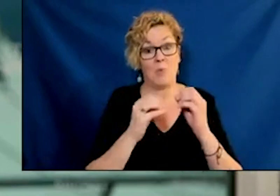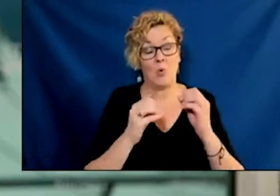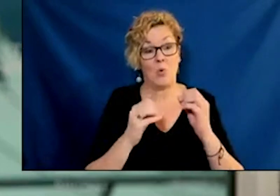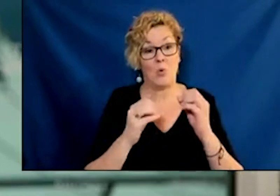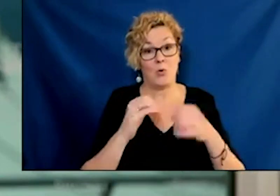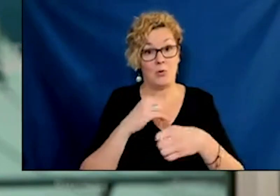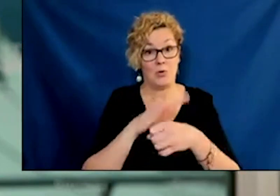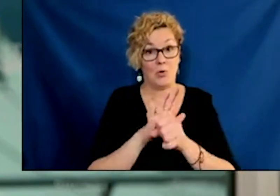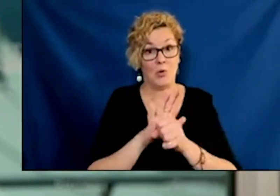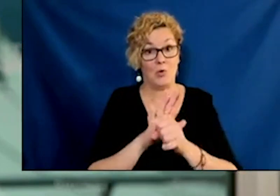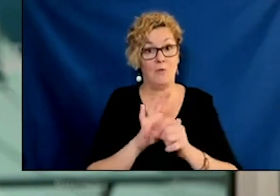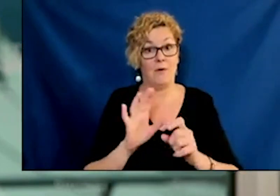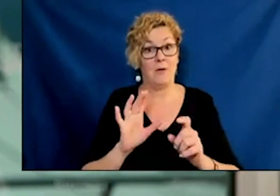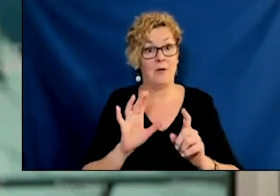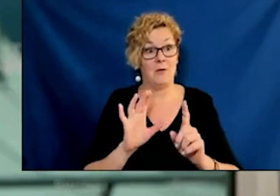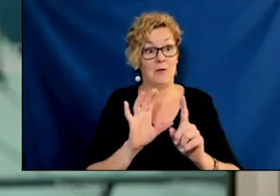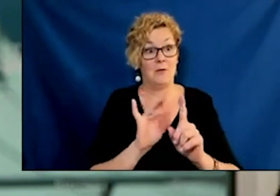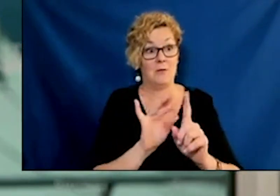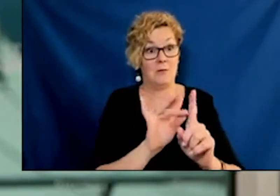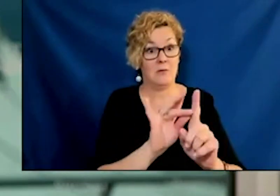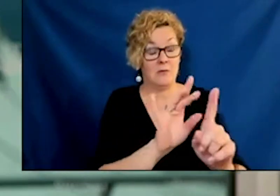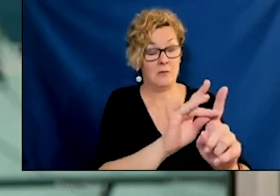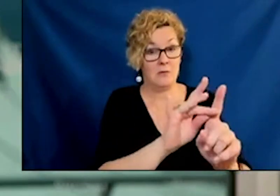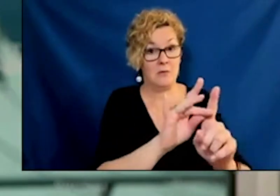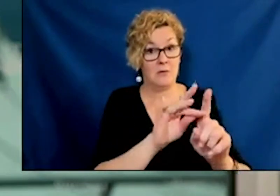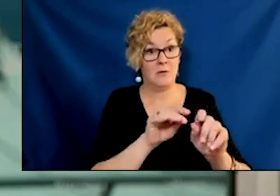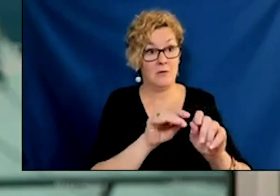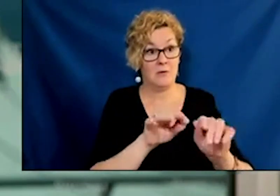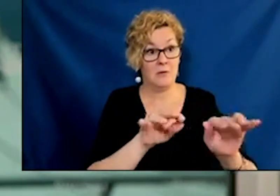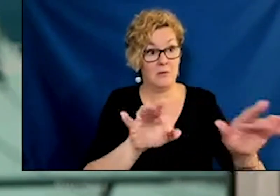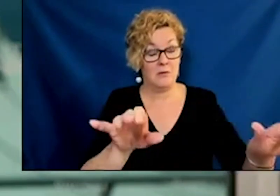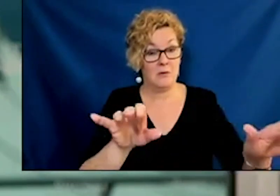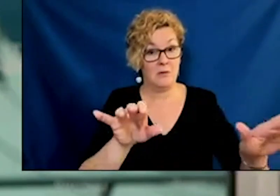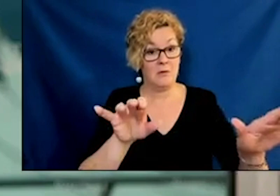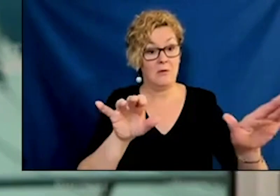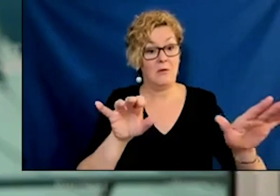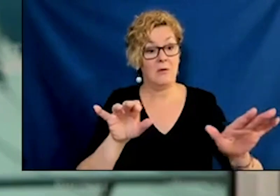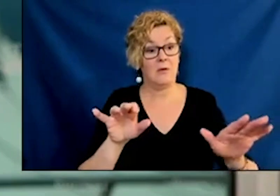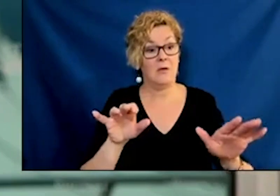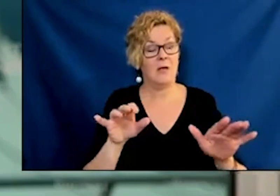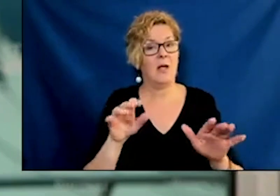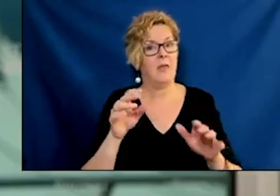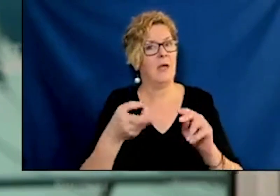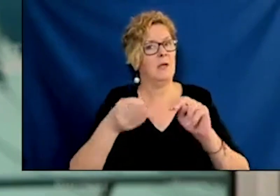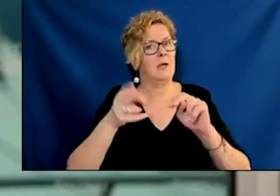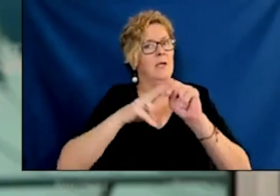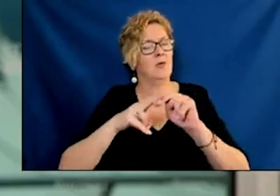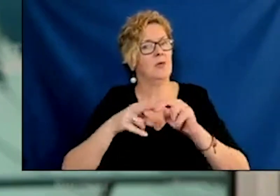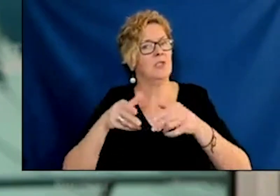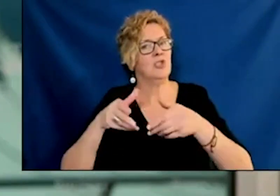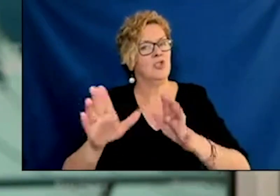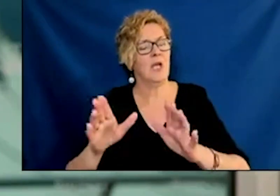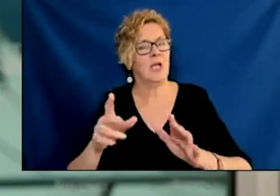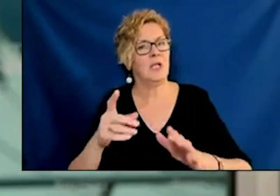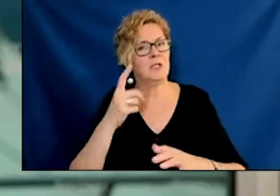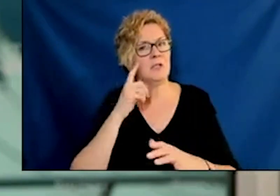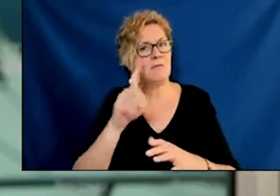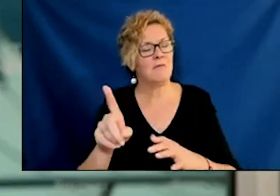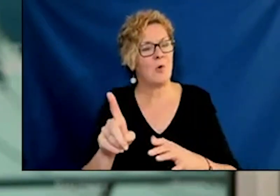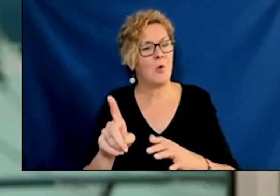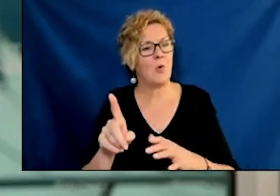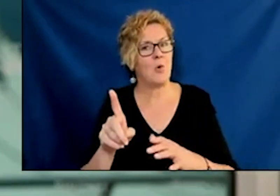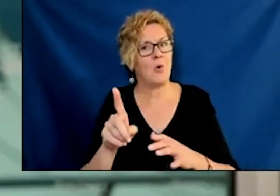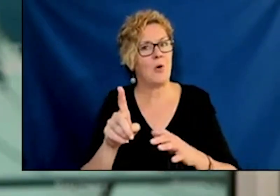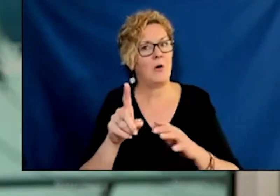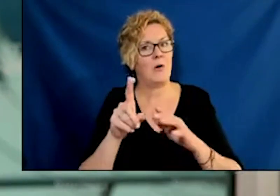going to be somebody is going to have a more severe illness, even a young person. And the more the virus can replicate, the more chances are we're